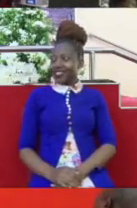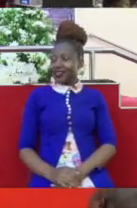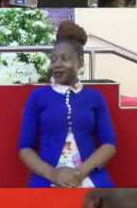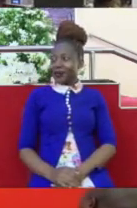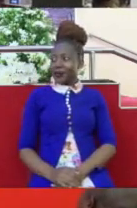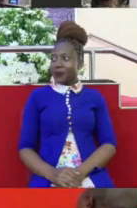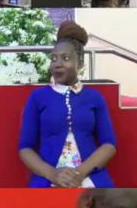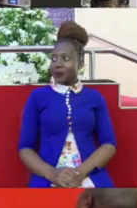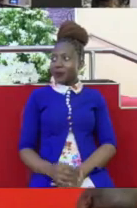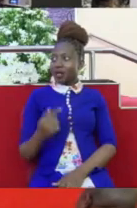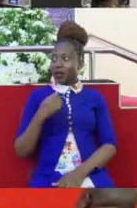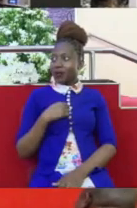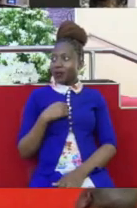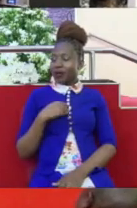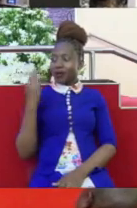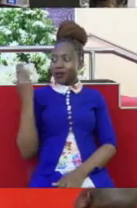this message 25 times.